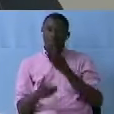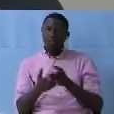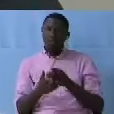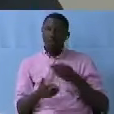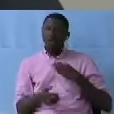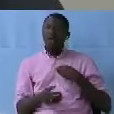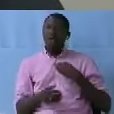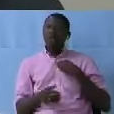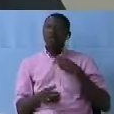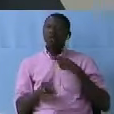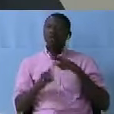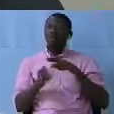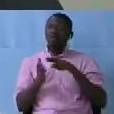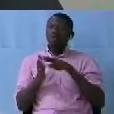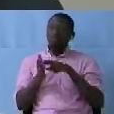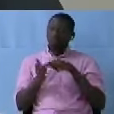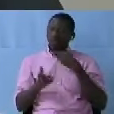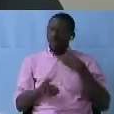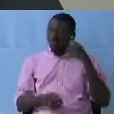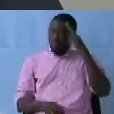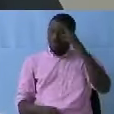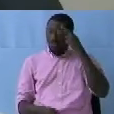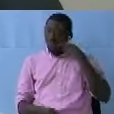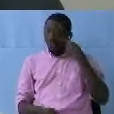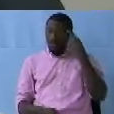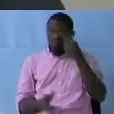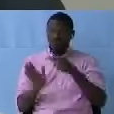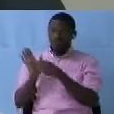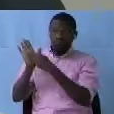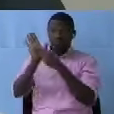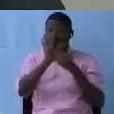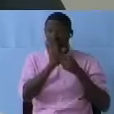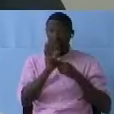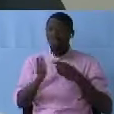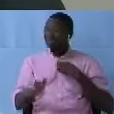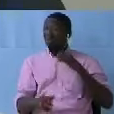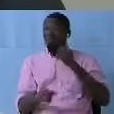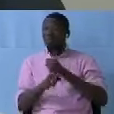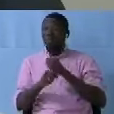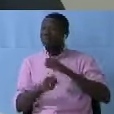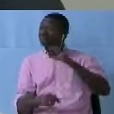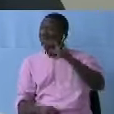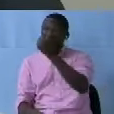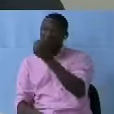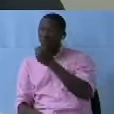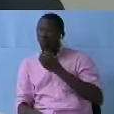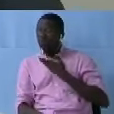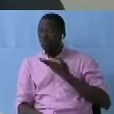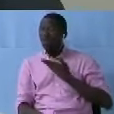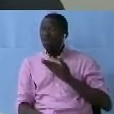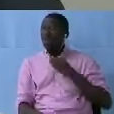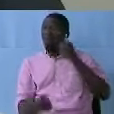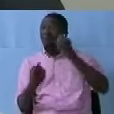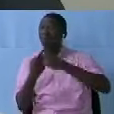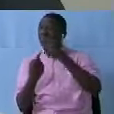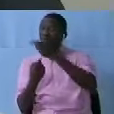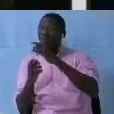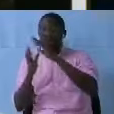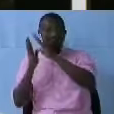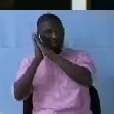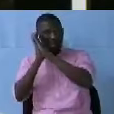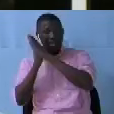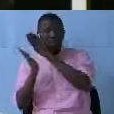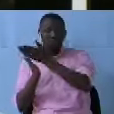could not even rent houses to live in this country. Dega nañ fi sax nit ñi nga xamanté am nañ lo rangé ci faju bi